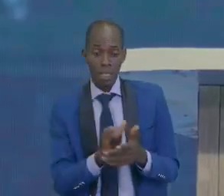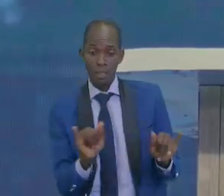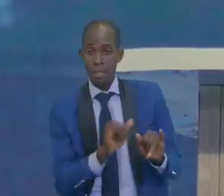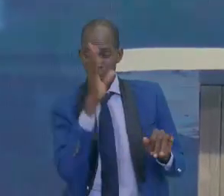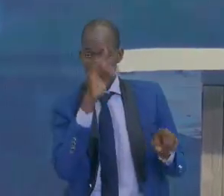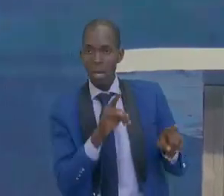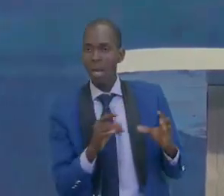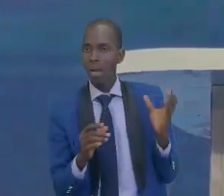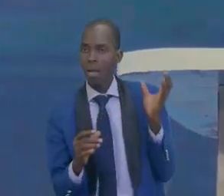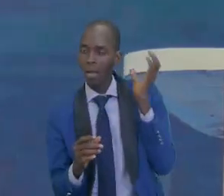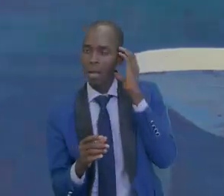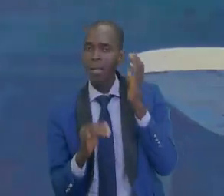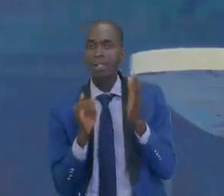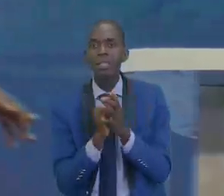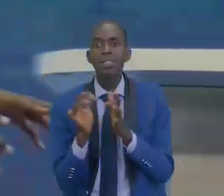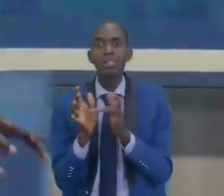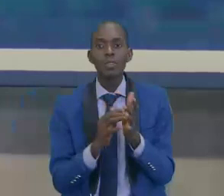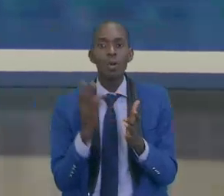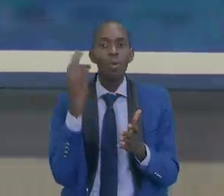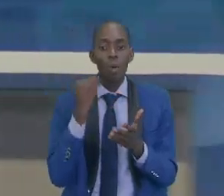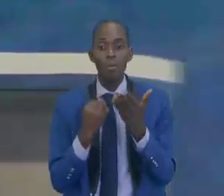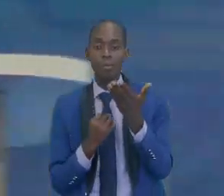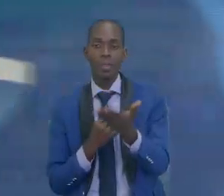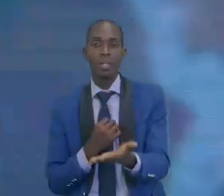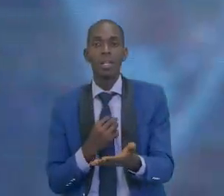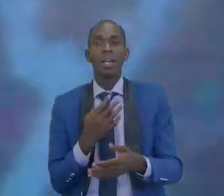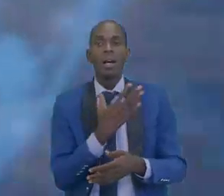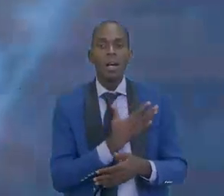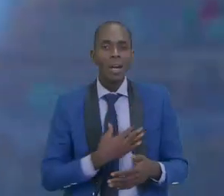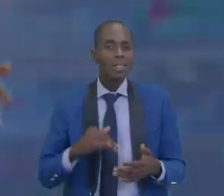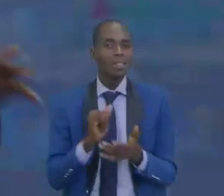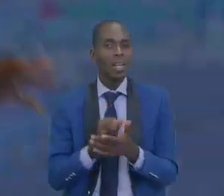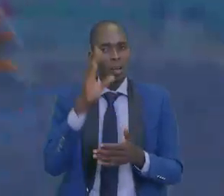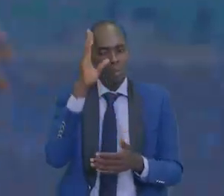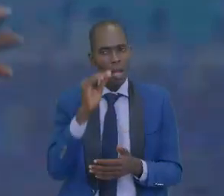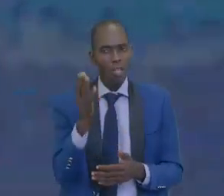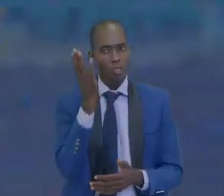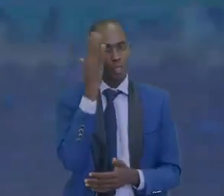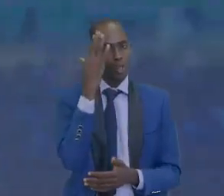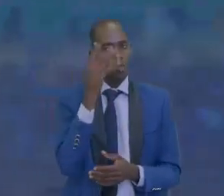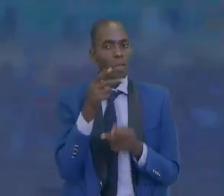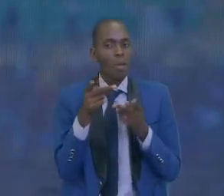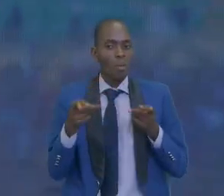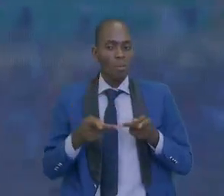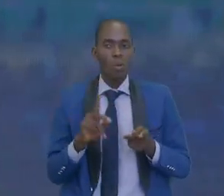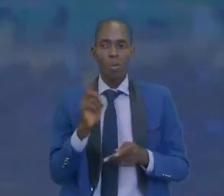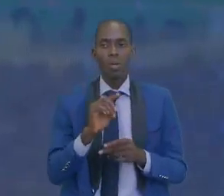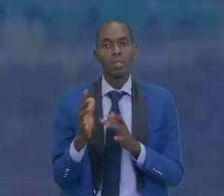that Jesus was there. And then he knew the place where Jesus